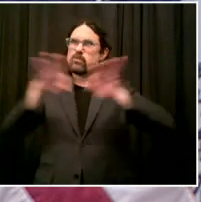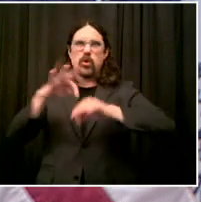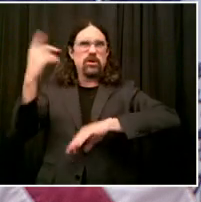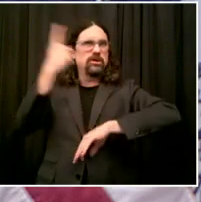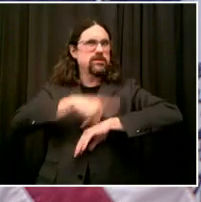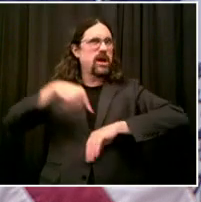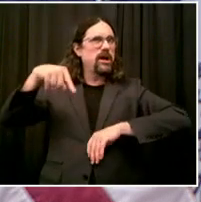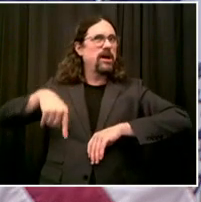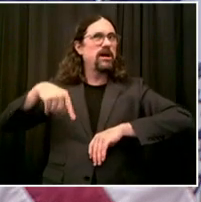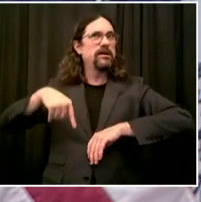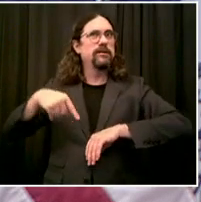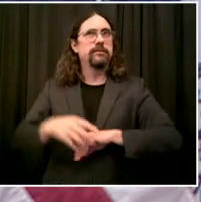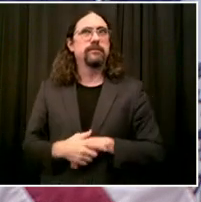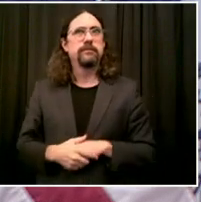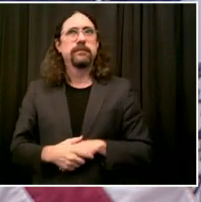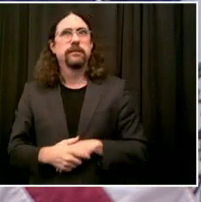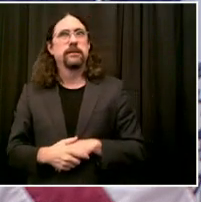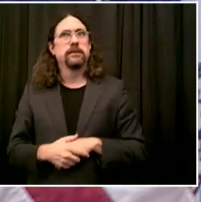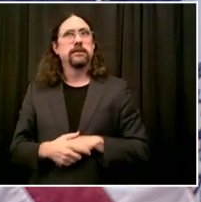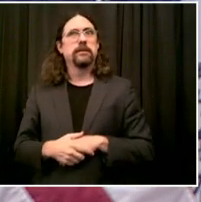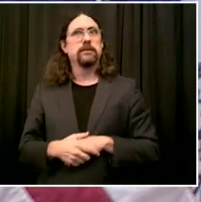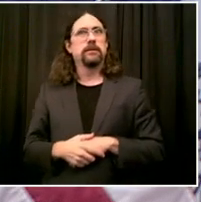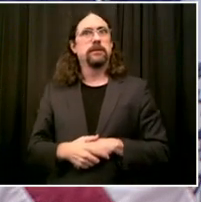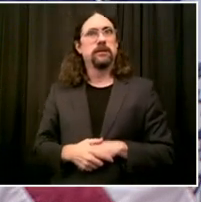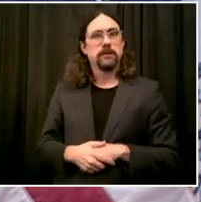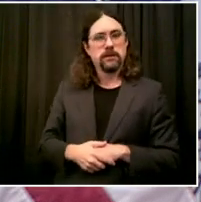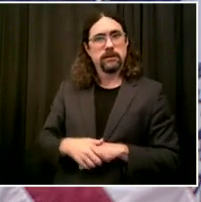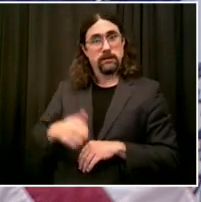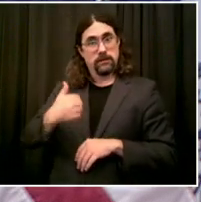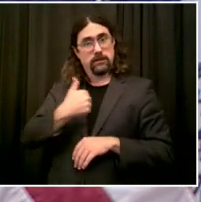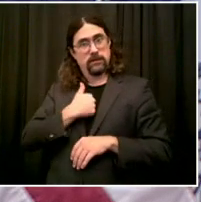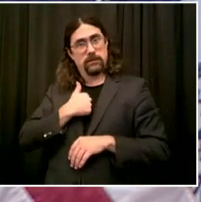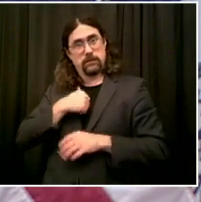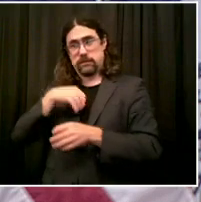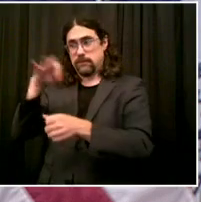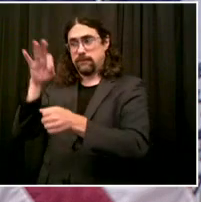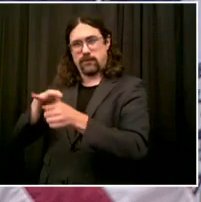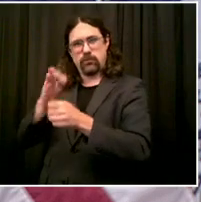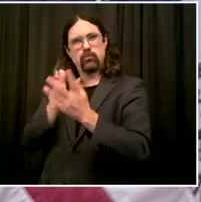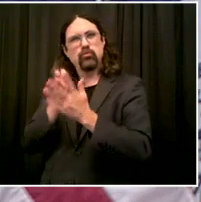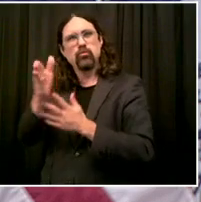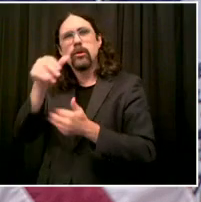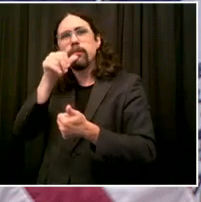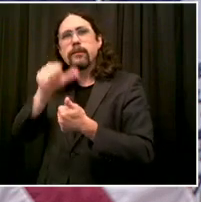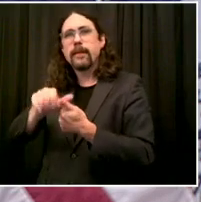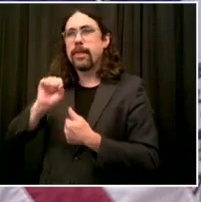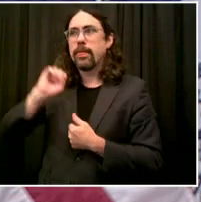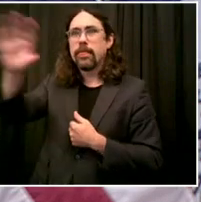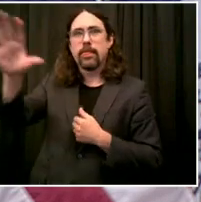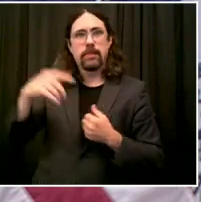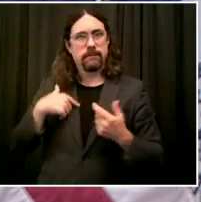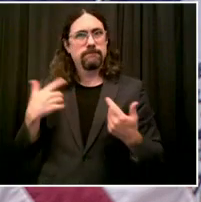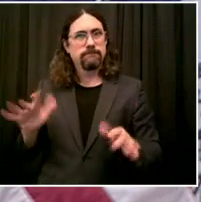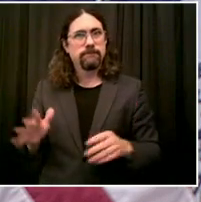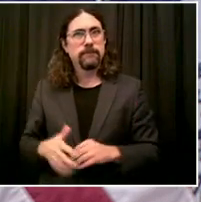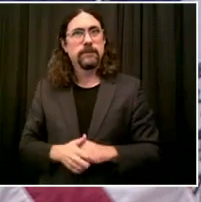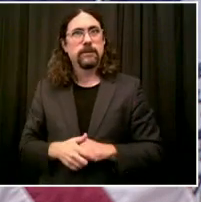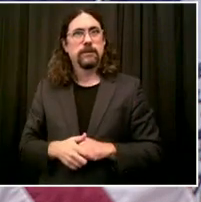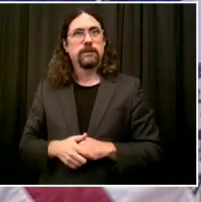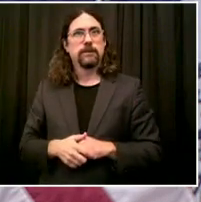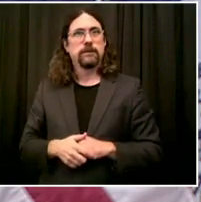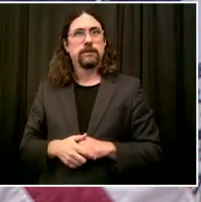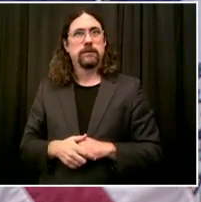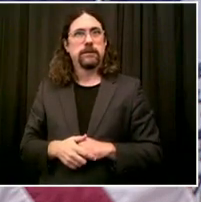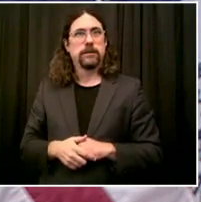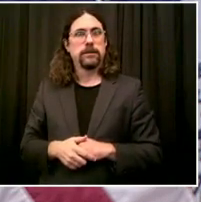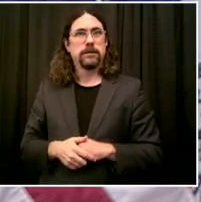sent them in. A lot of people did get absentee ballots, still haven't used them. You can up to midnight tonight, as long as you